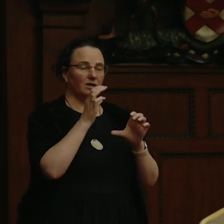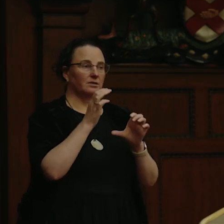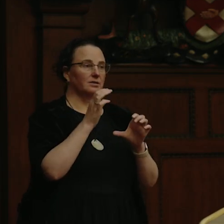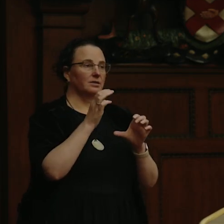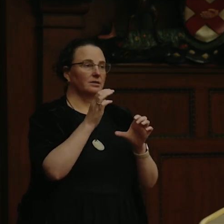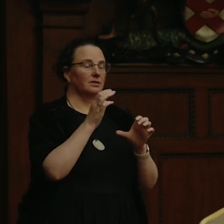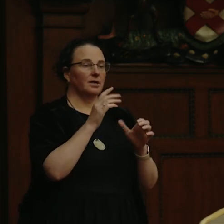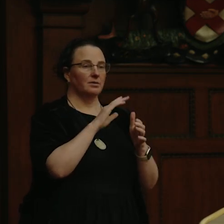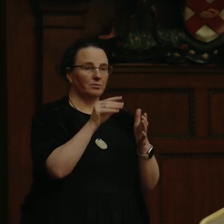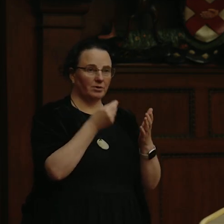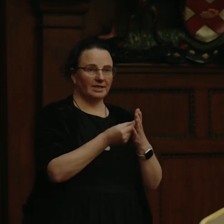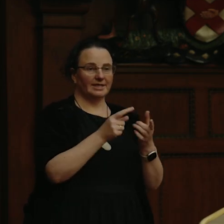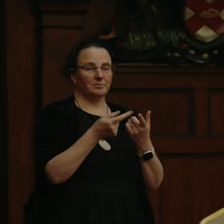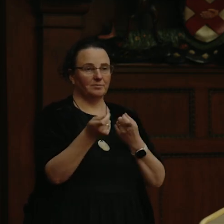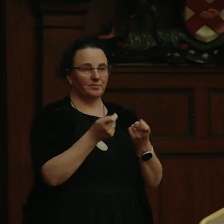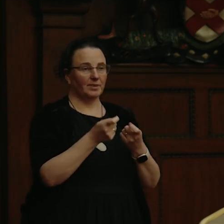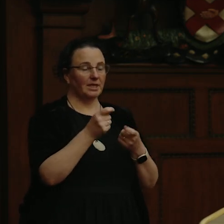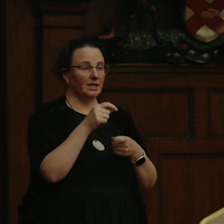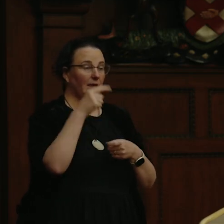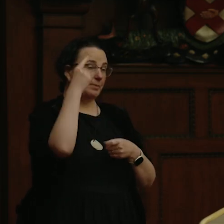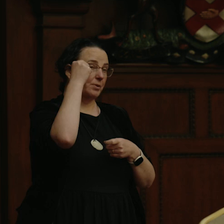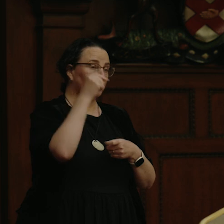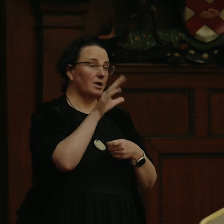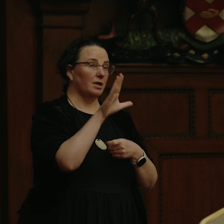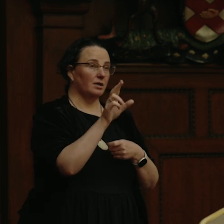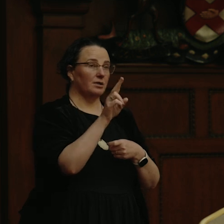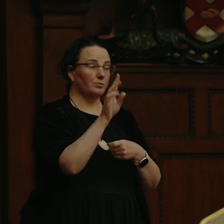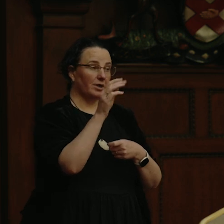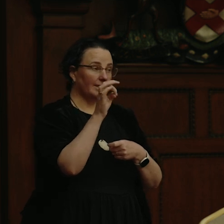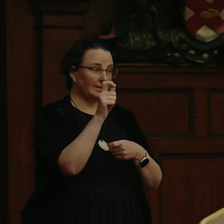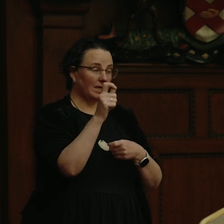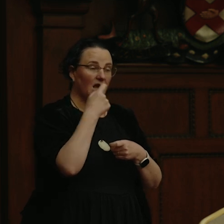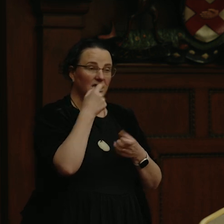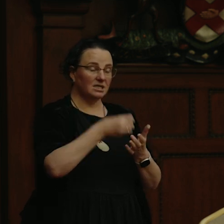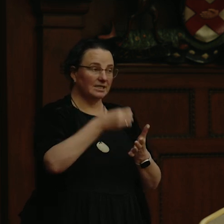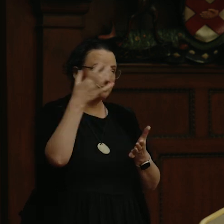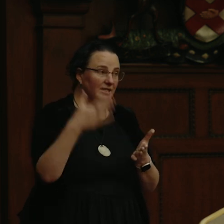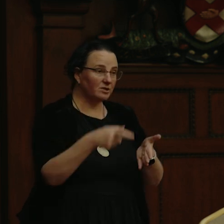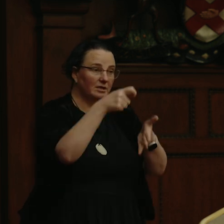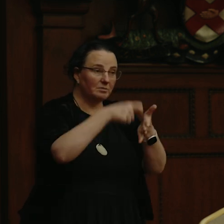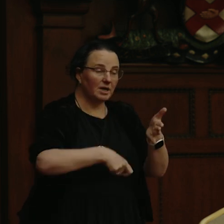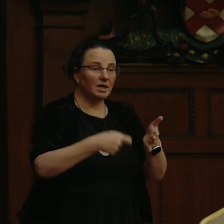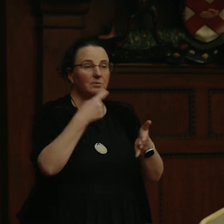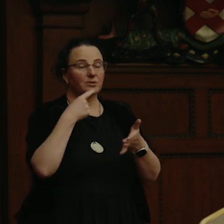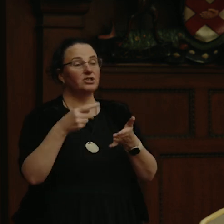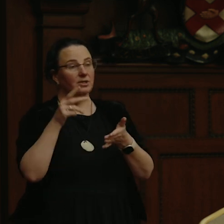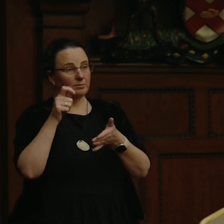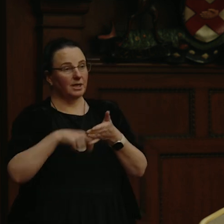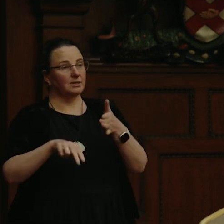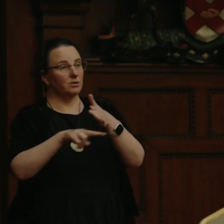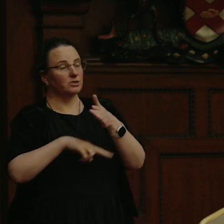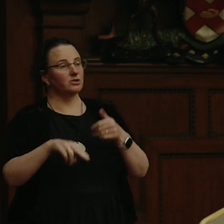and administration. Lubricants are really expensive. They're available over the counter, but lots of them are available on the drug payment